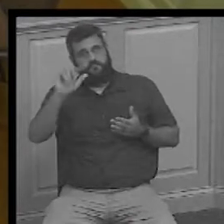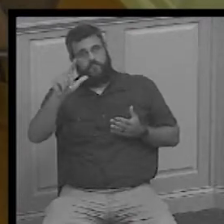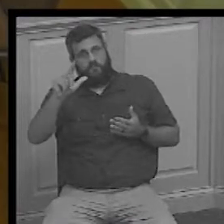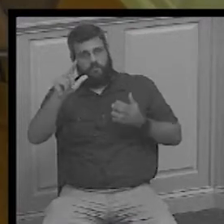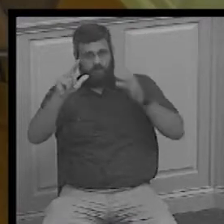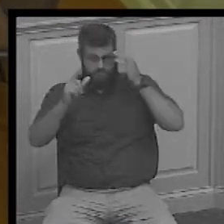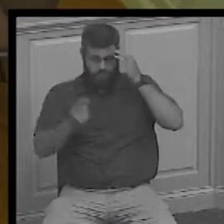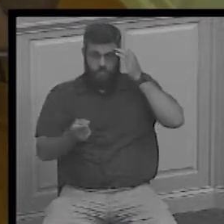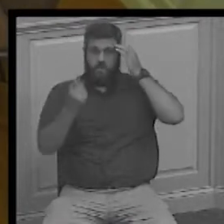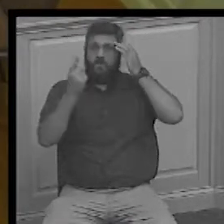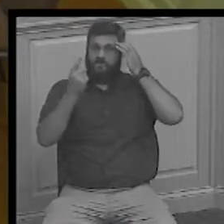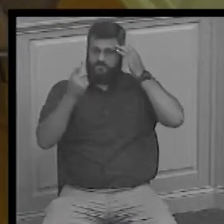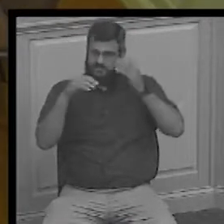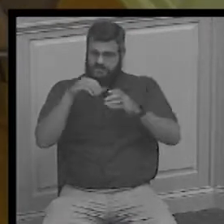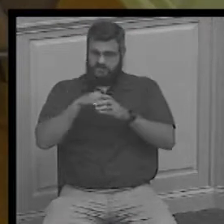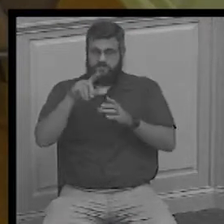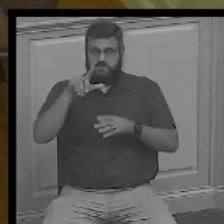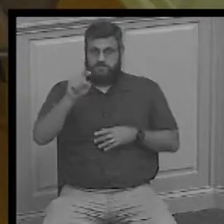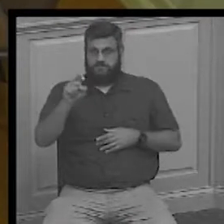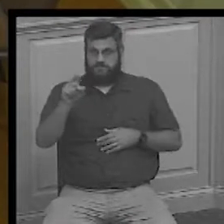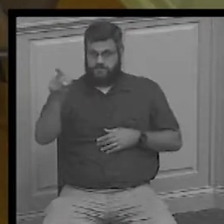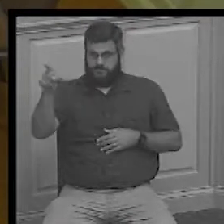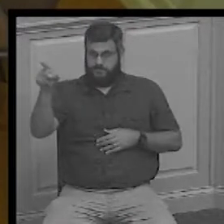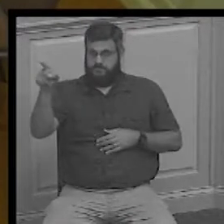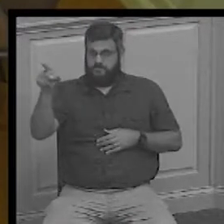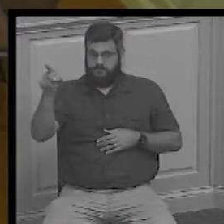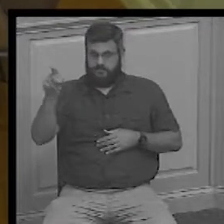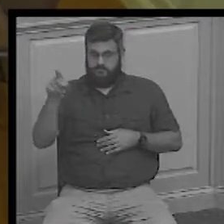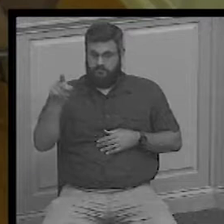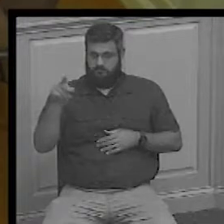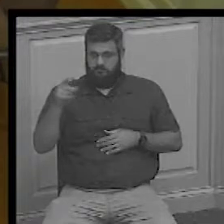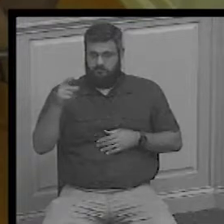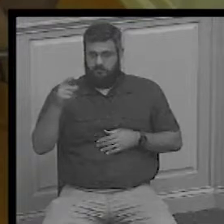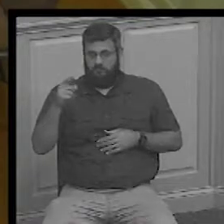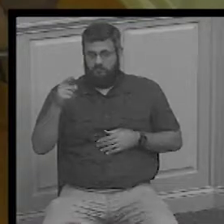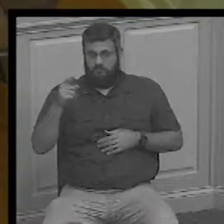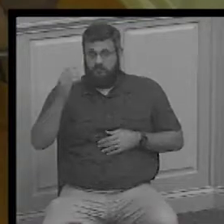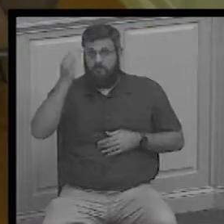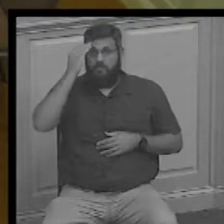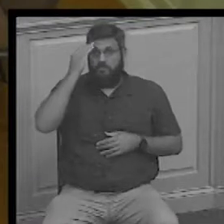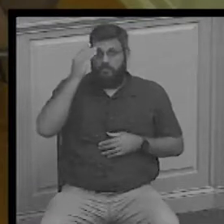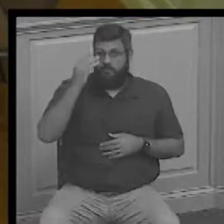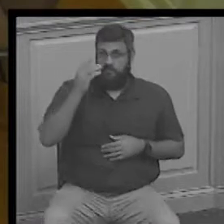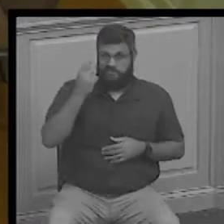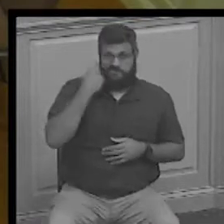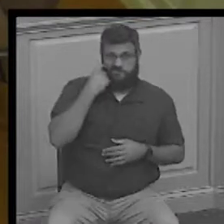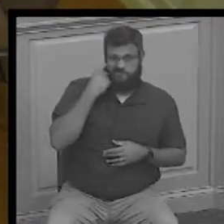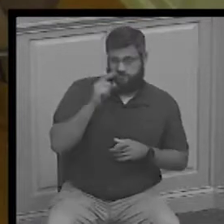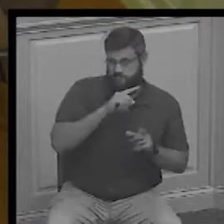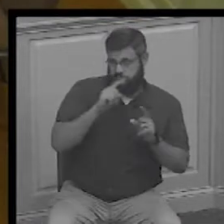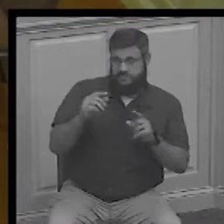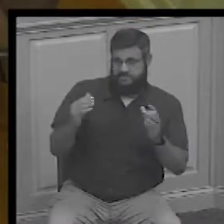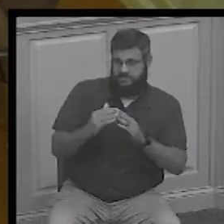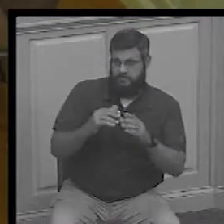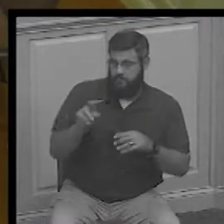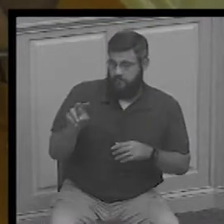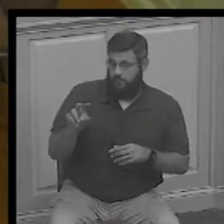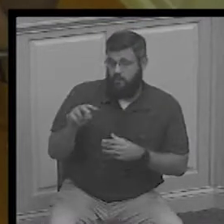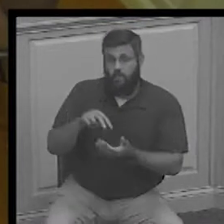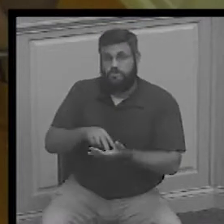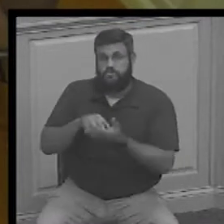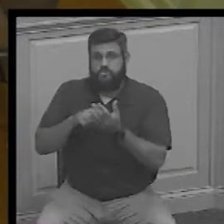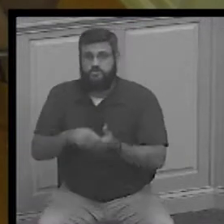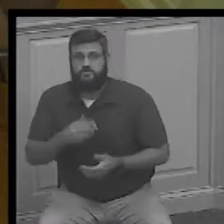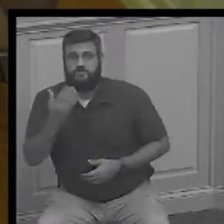there's one in particular in Lexington that, we were just downtown one night and we probably stood there